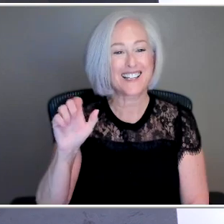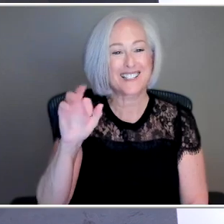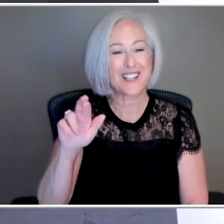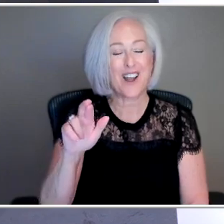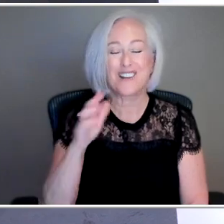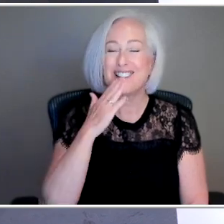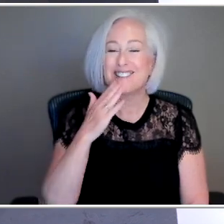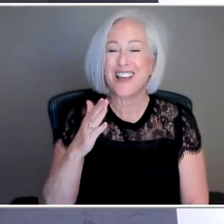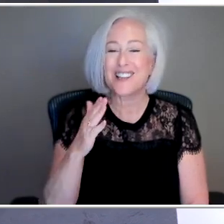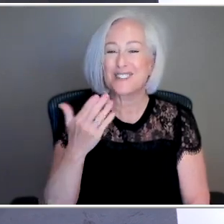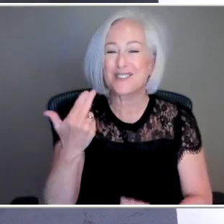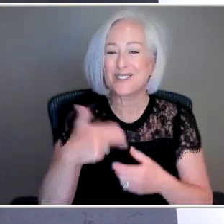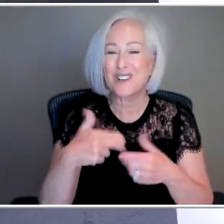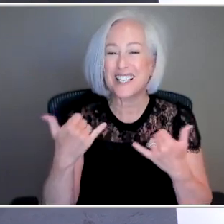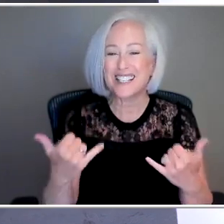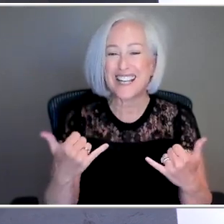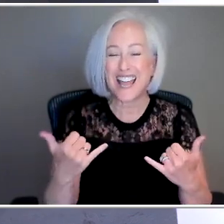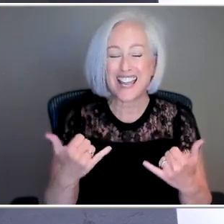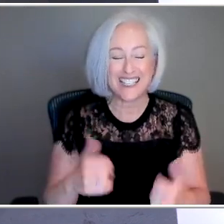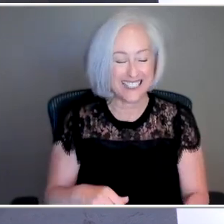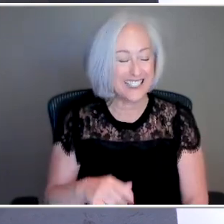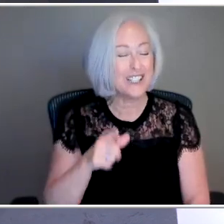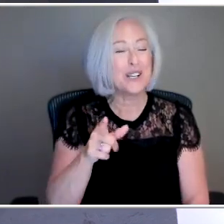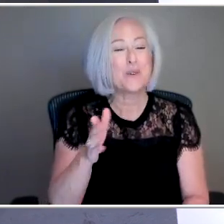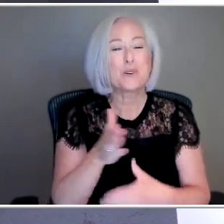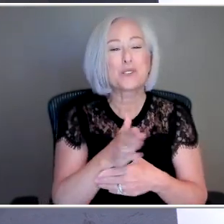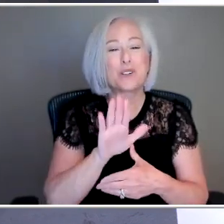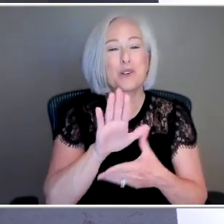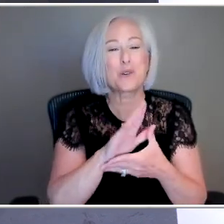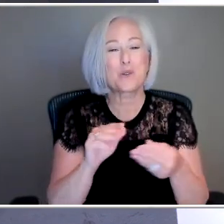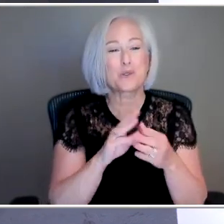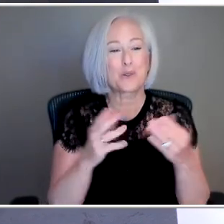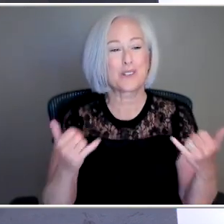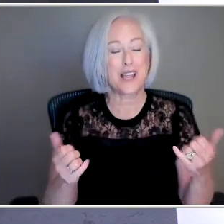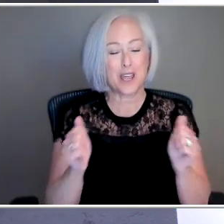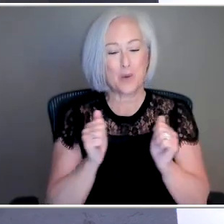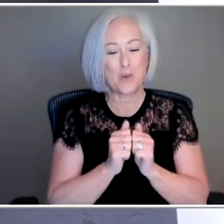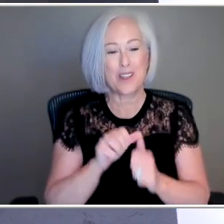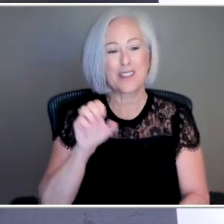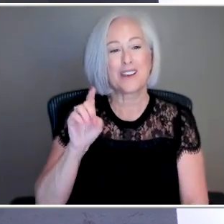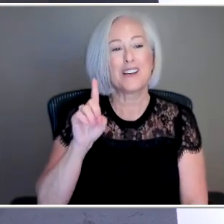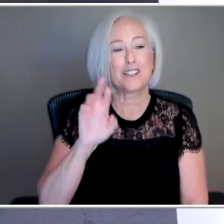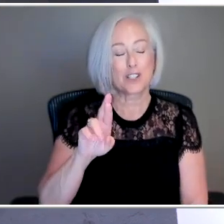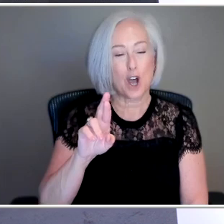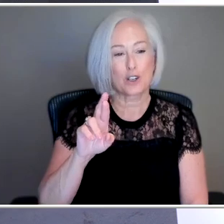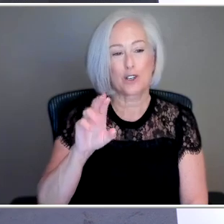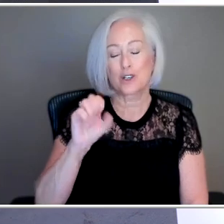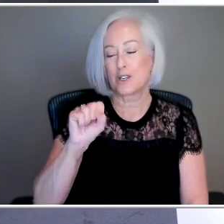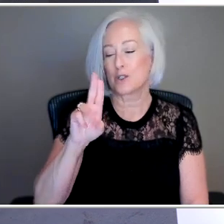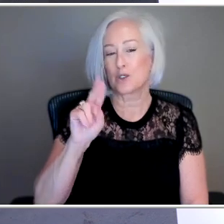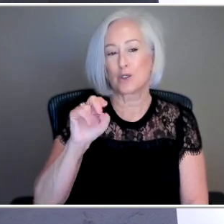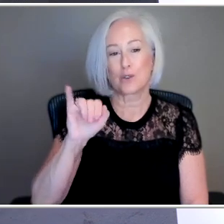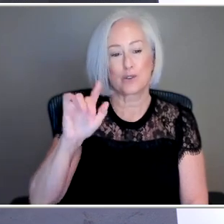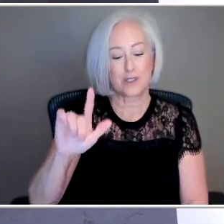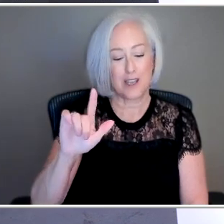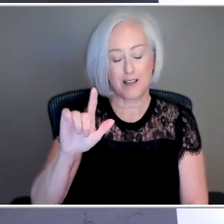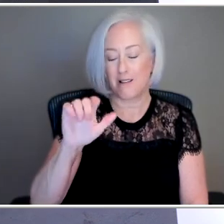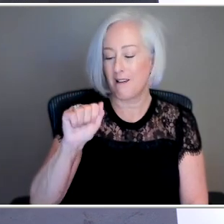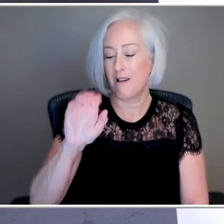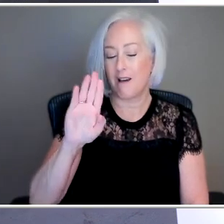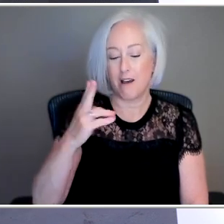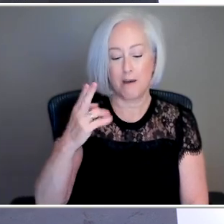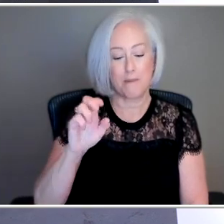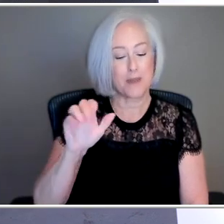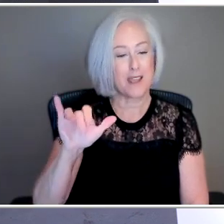Thank you. And you're going to share your story with us today alongside Dr. Sunil Abhyankar. He is a hematologist and oncologist at the University of Kansas Cancer